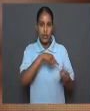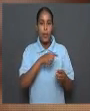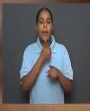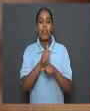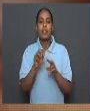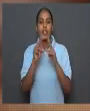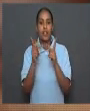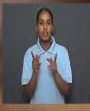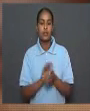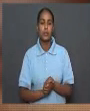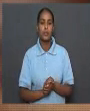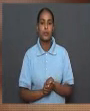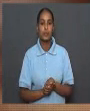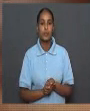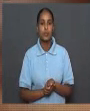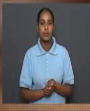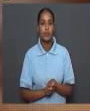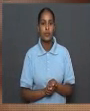surface.